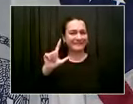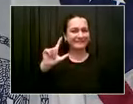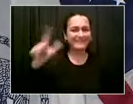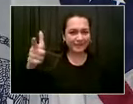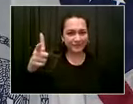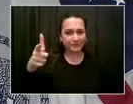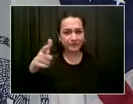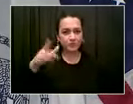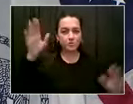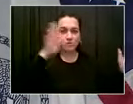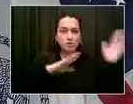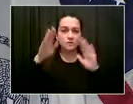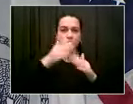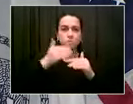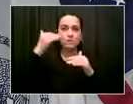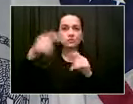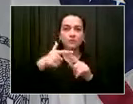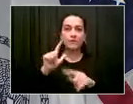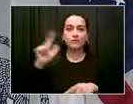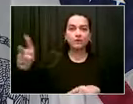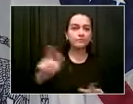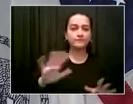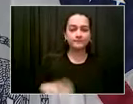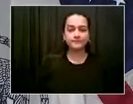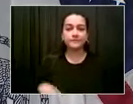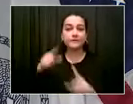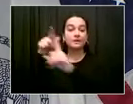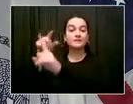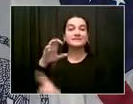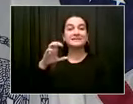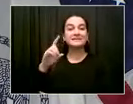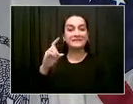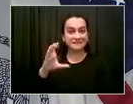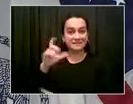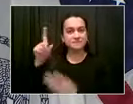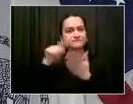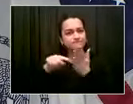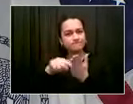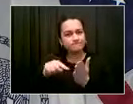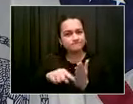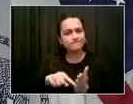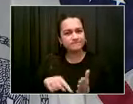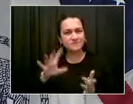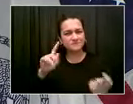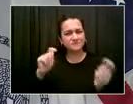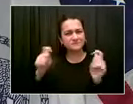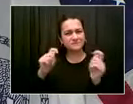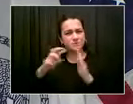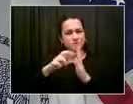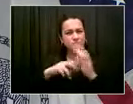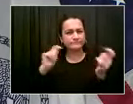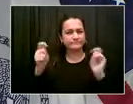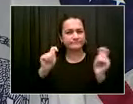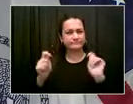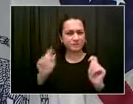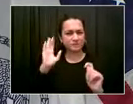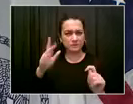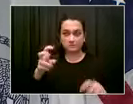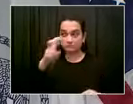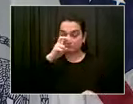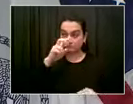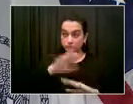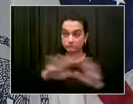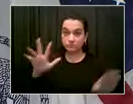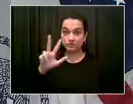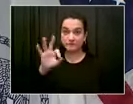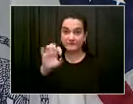now, let's just take the current 3 feet rule. Right now, all New York City schools would qualify. That wasn't true a